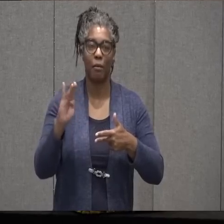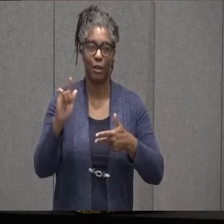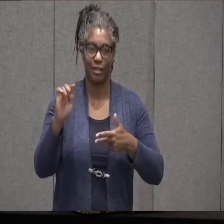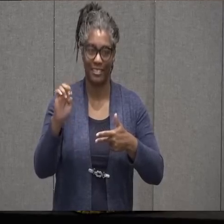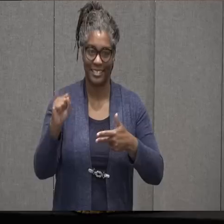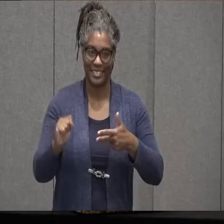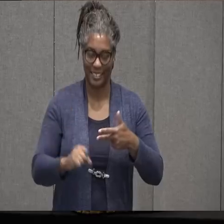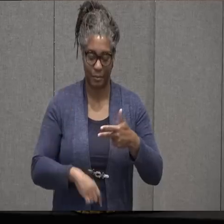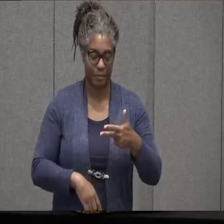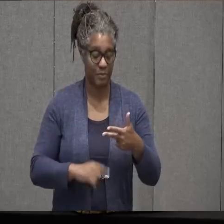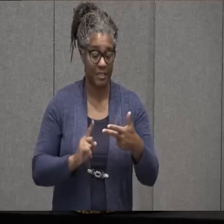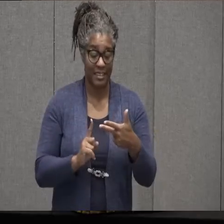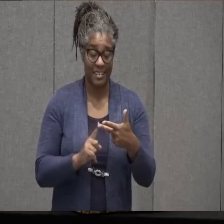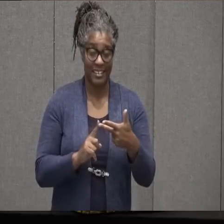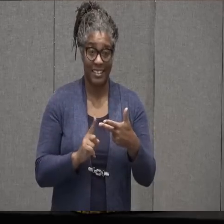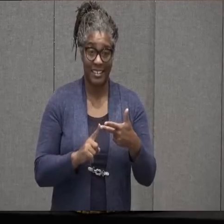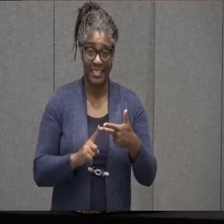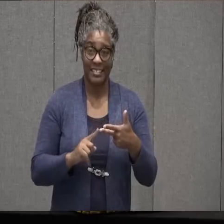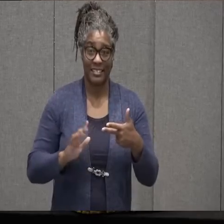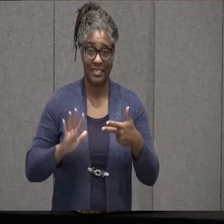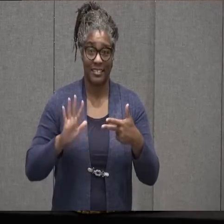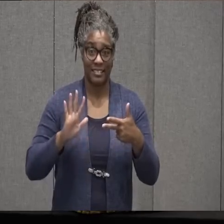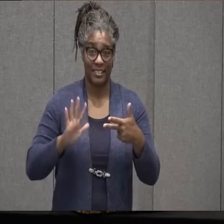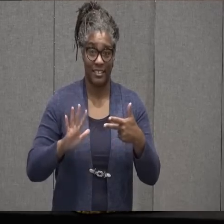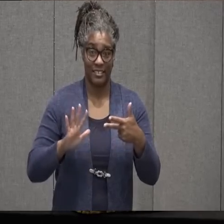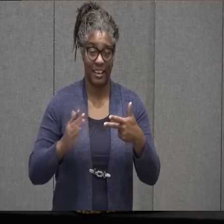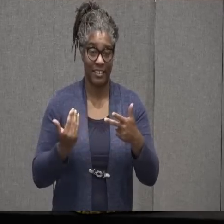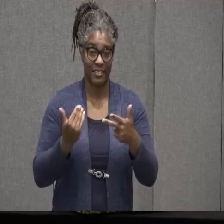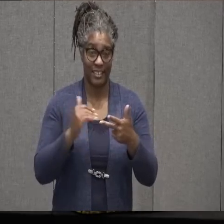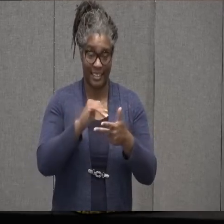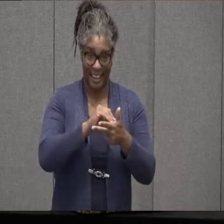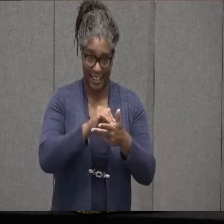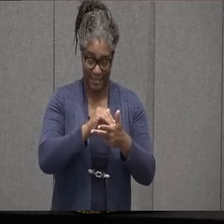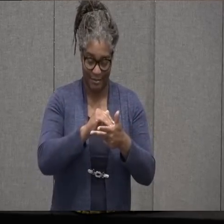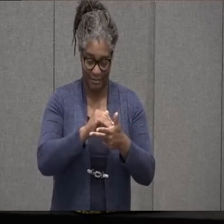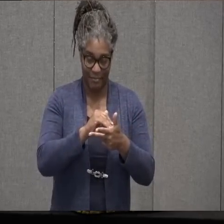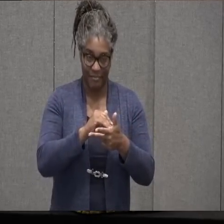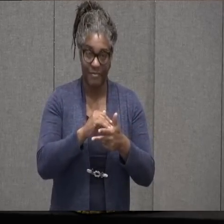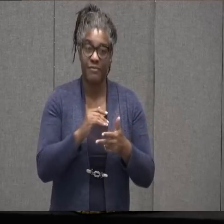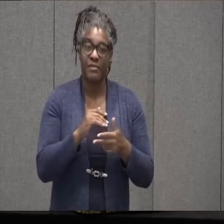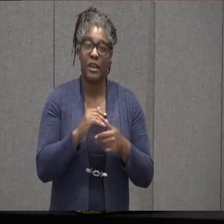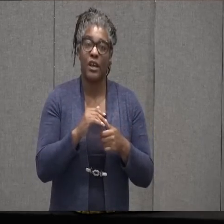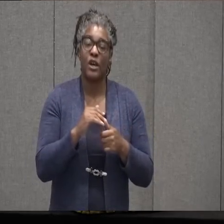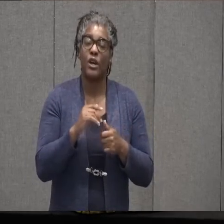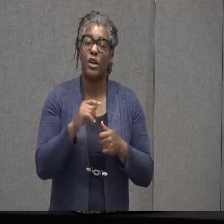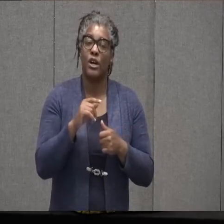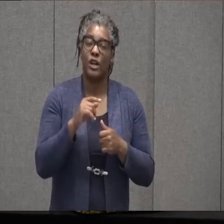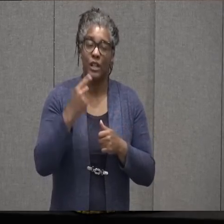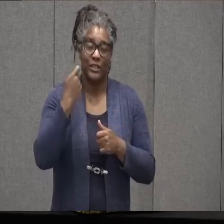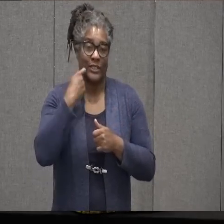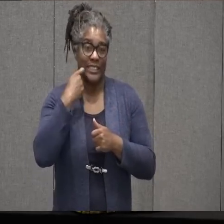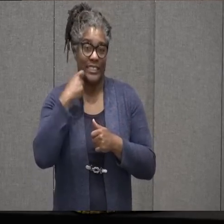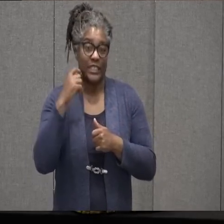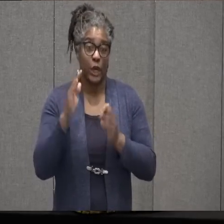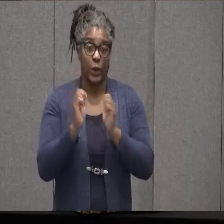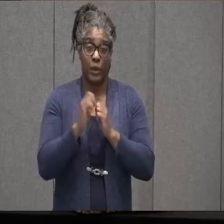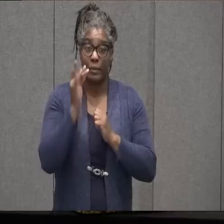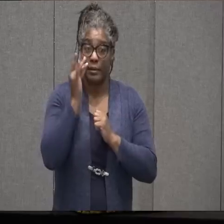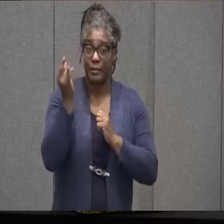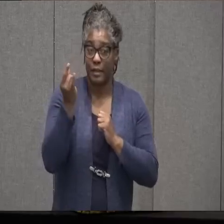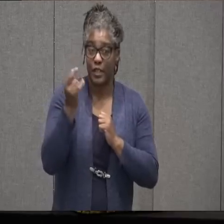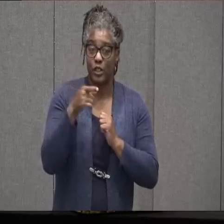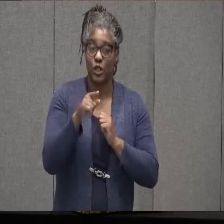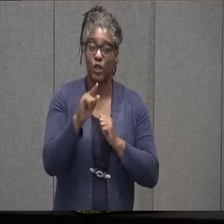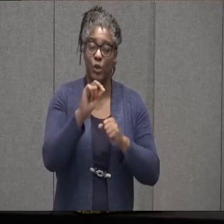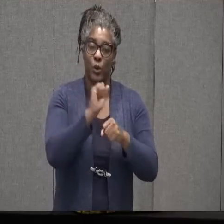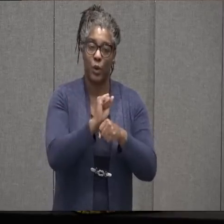Miss Mays on syllables, on open and closed syllables, and you can see that when we clap them out, that's